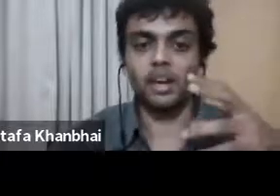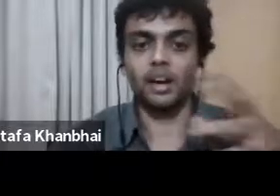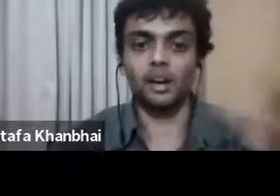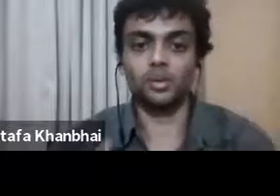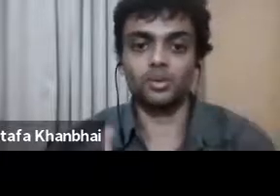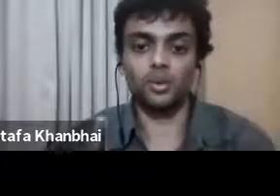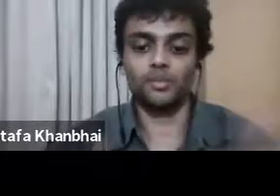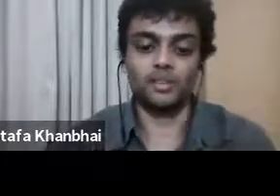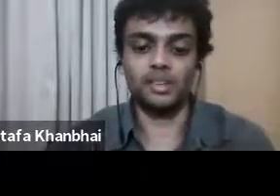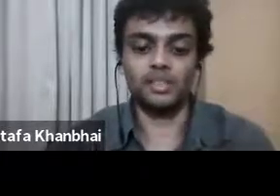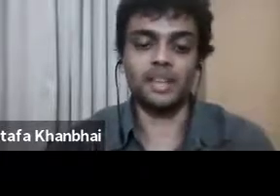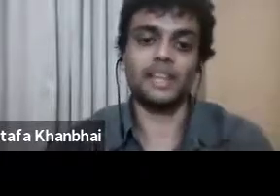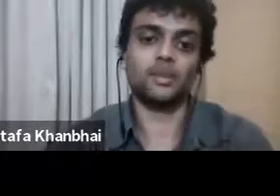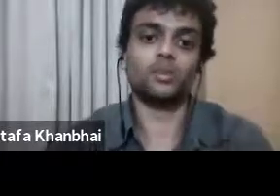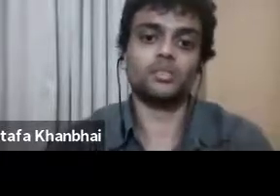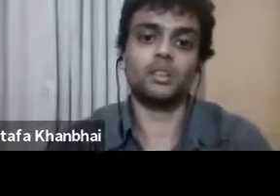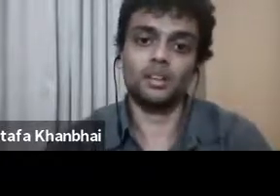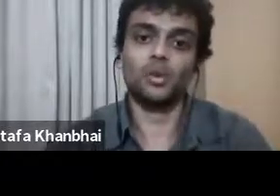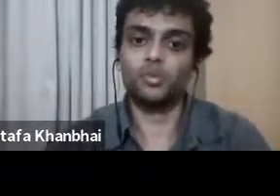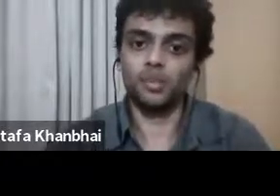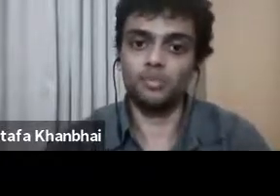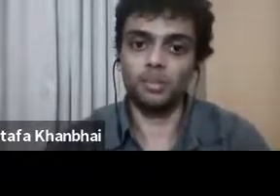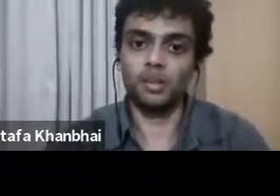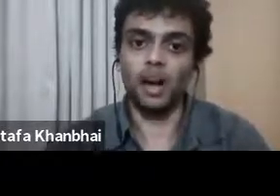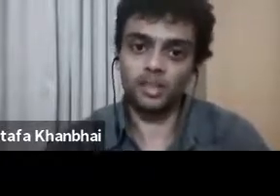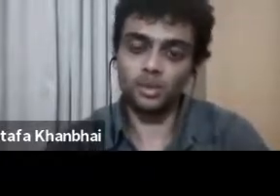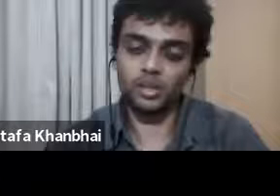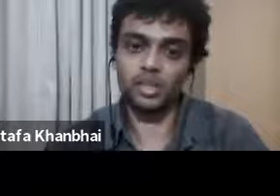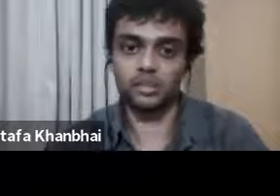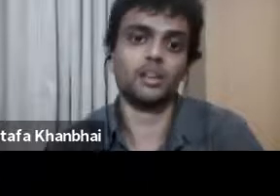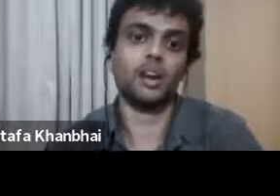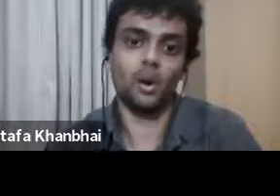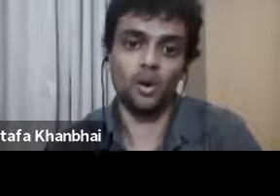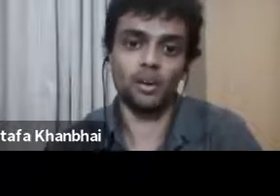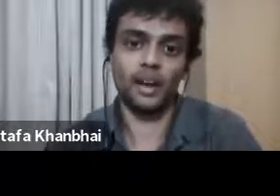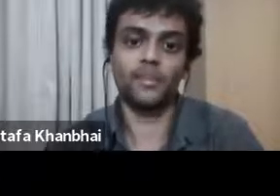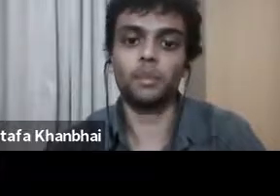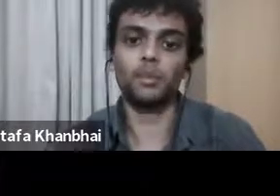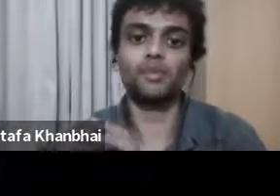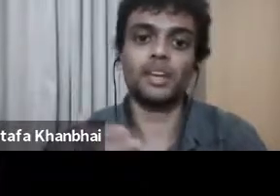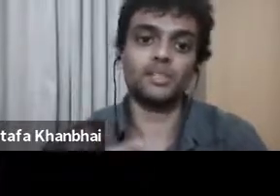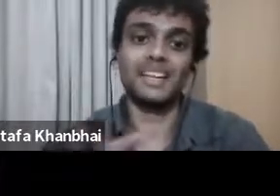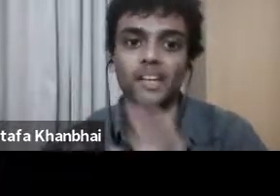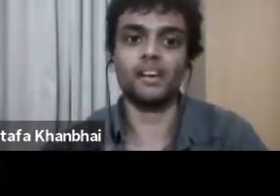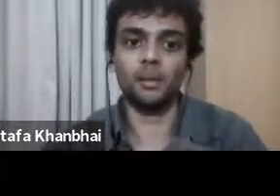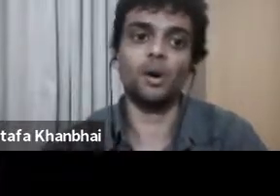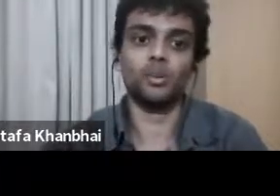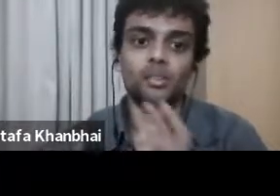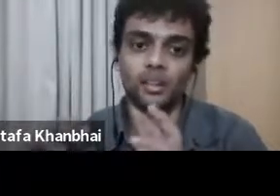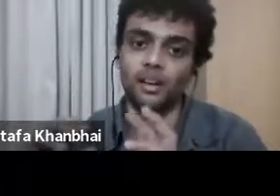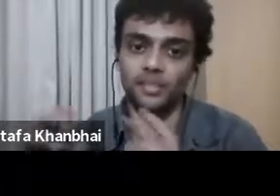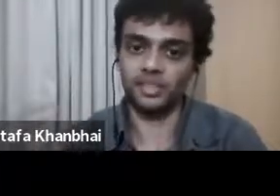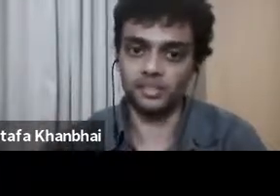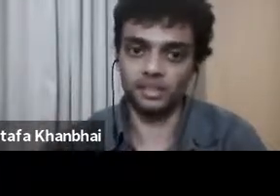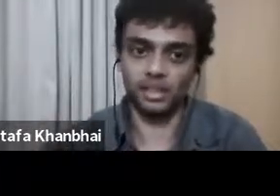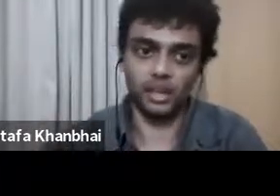photography was used for, to sort of decide that, certain groups of people are trustworthy, certain are not, and the people of India is very clear